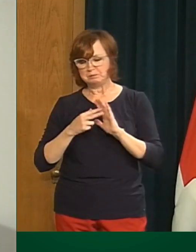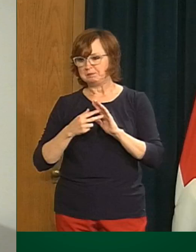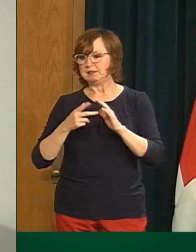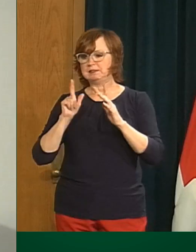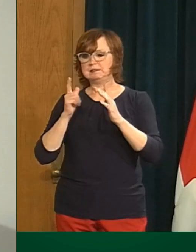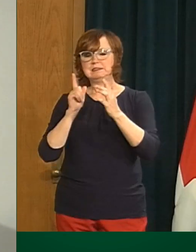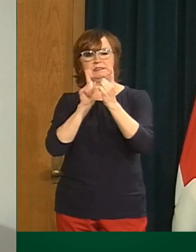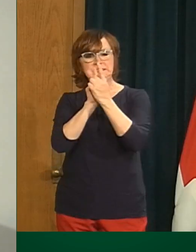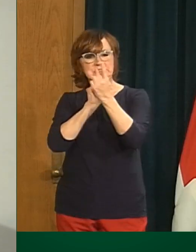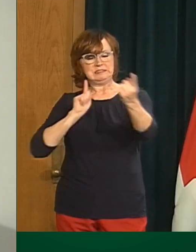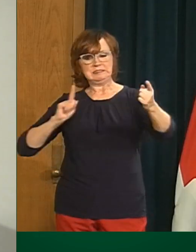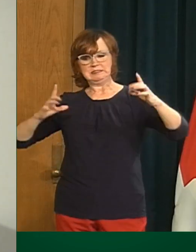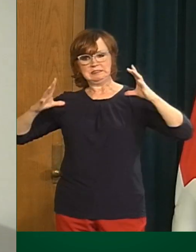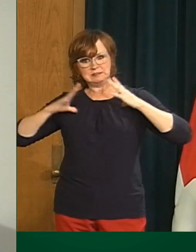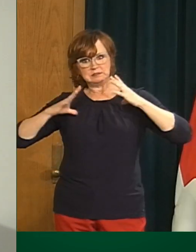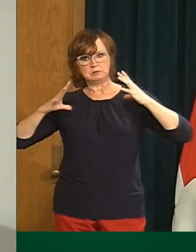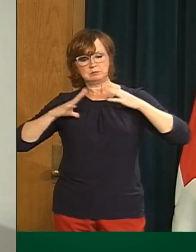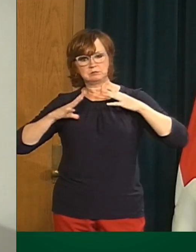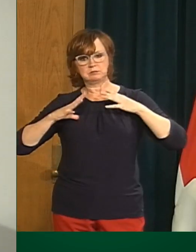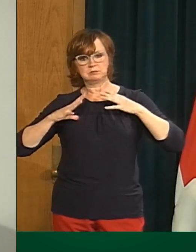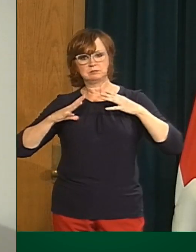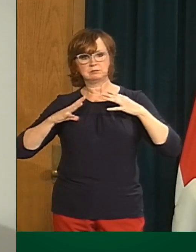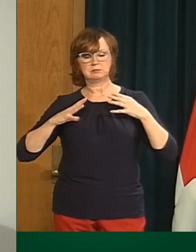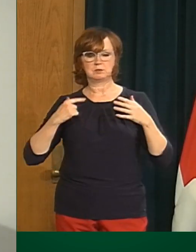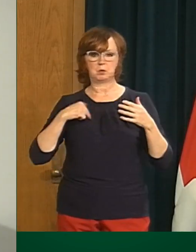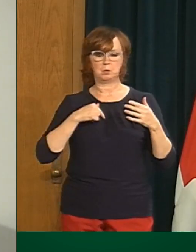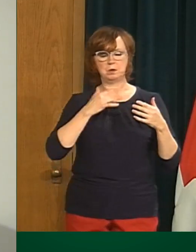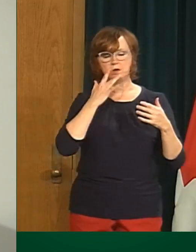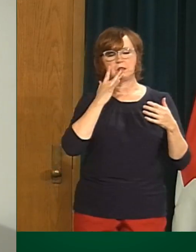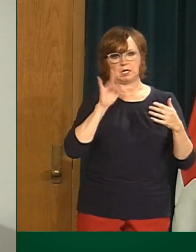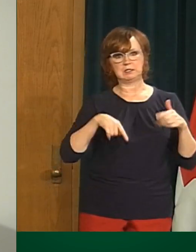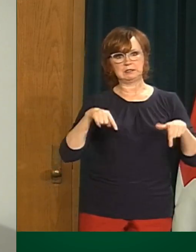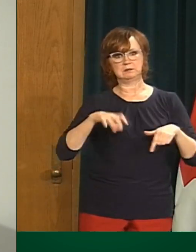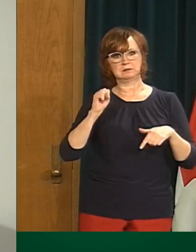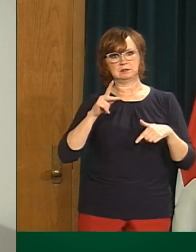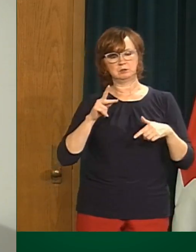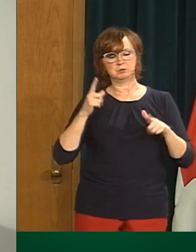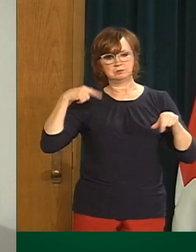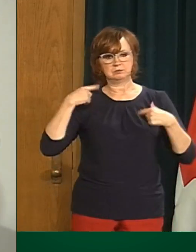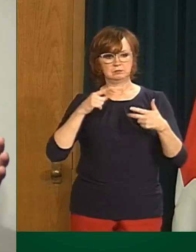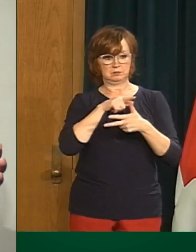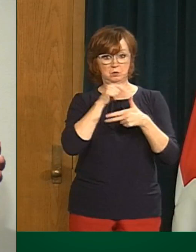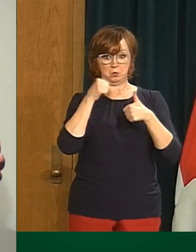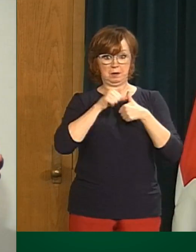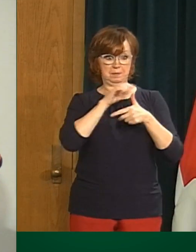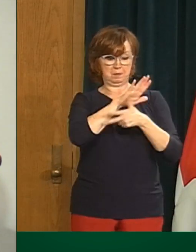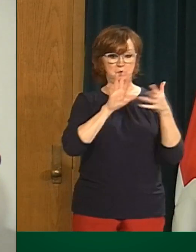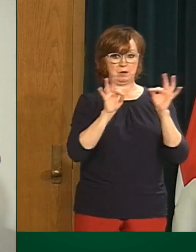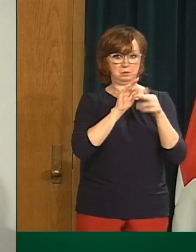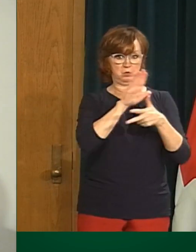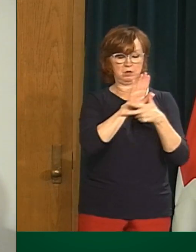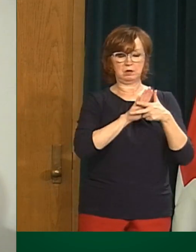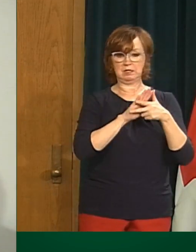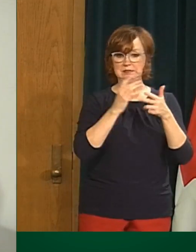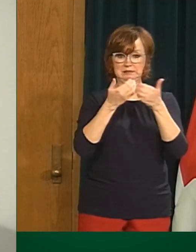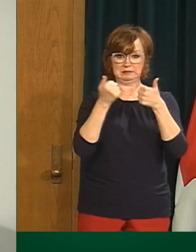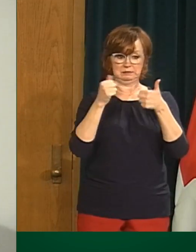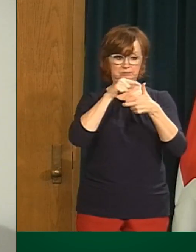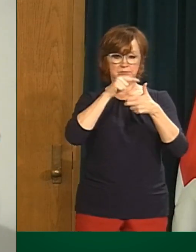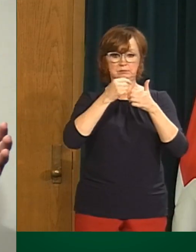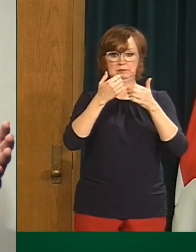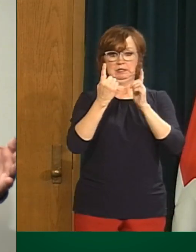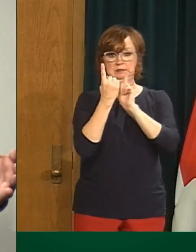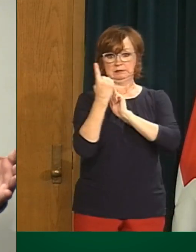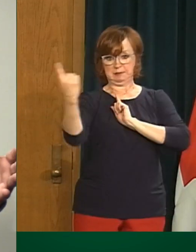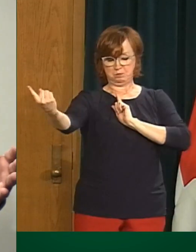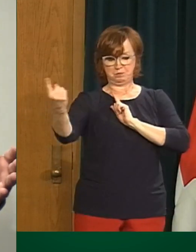and that will keep the curve flat. So the three pillars of the offensive public health strategy are physical distancing at all times, and